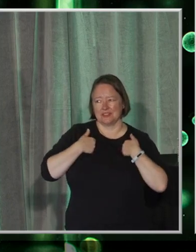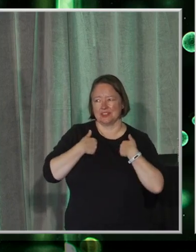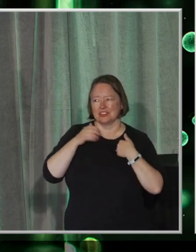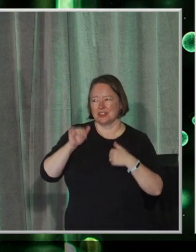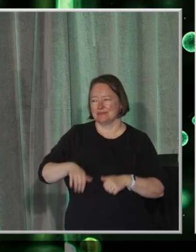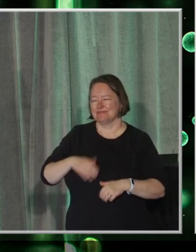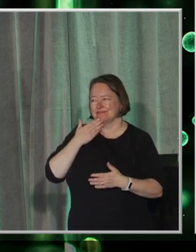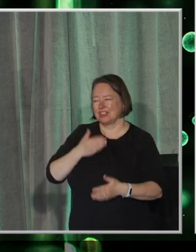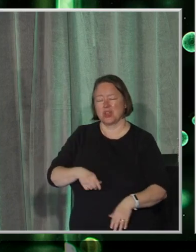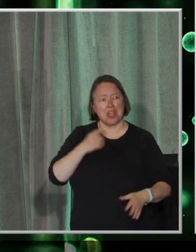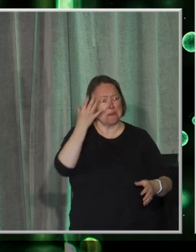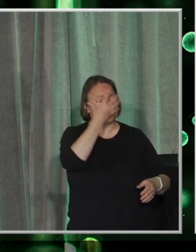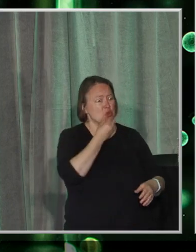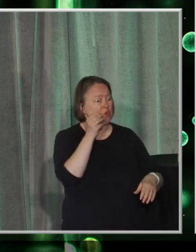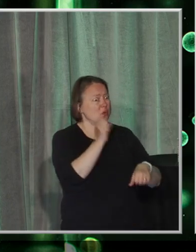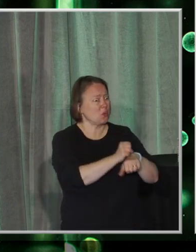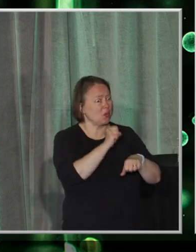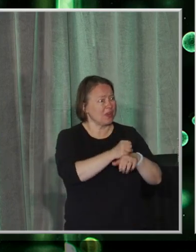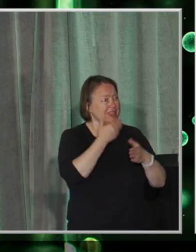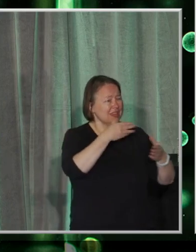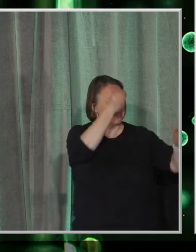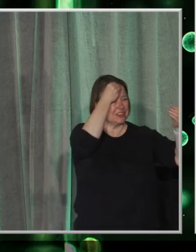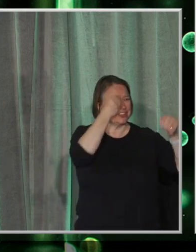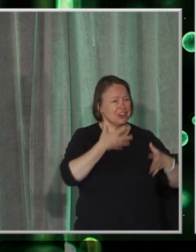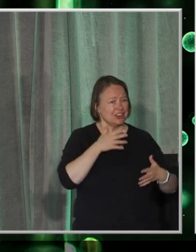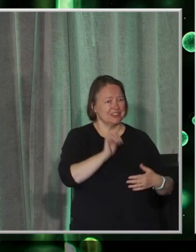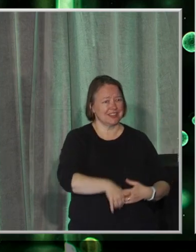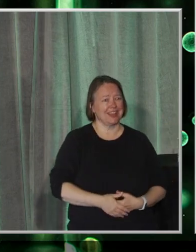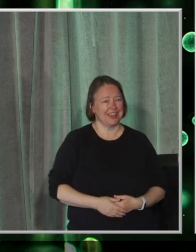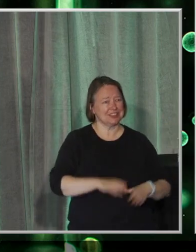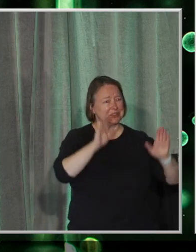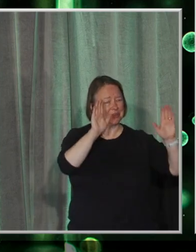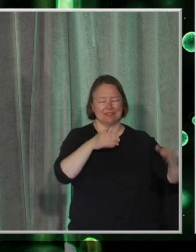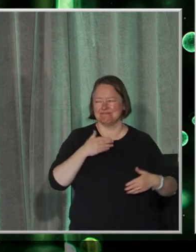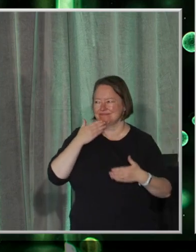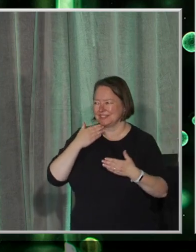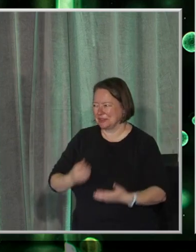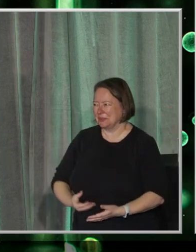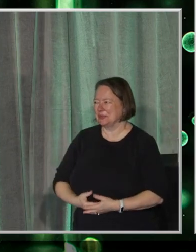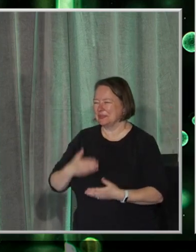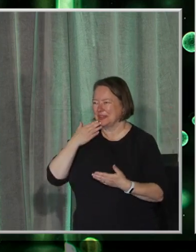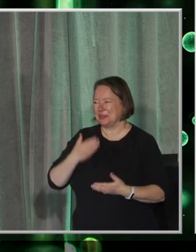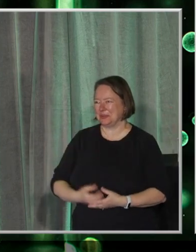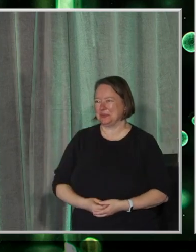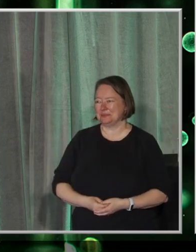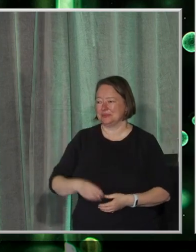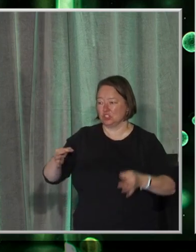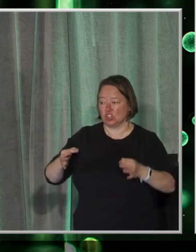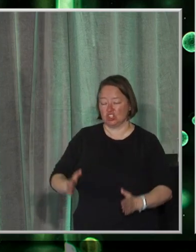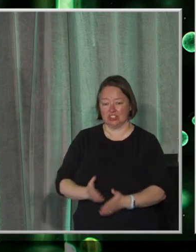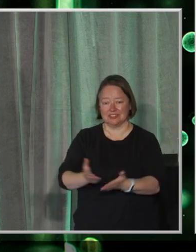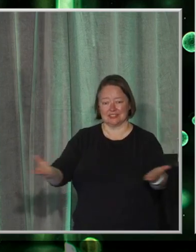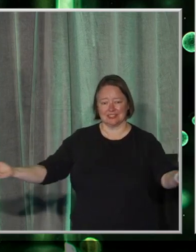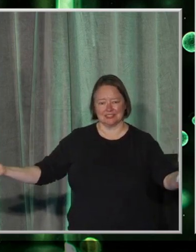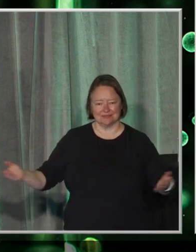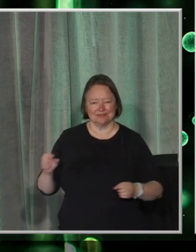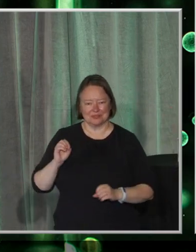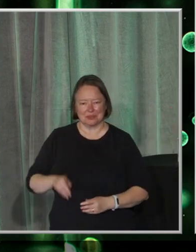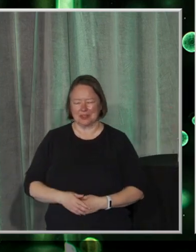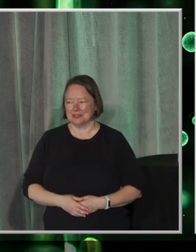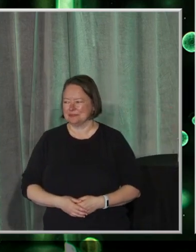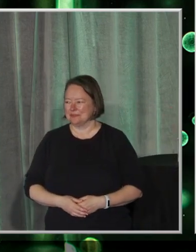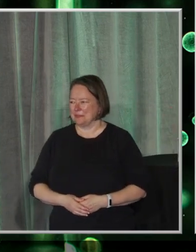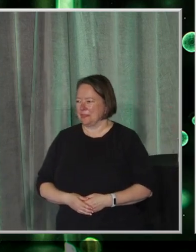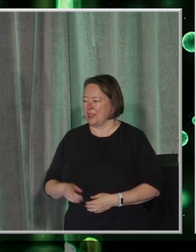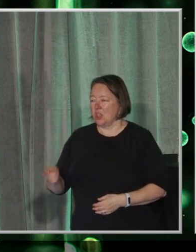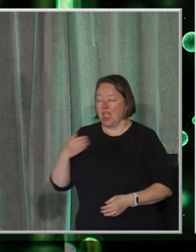So that's it. Thank you. That's beautiful work. Thank you for sharing that with us. Great. Thank you very much. Thank you. Judges? Okay. All